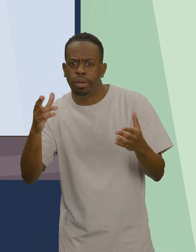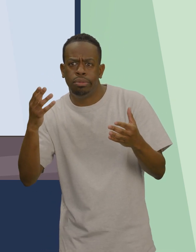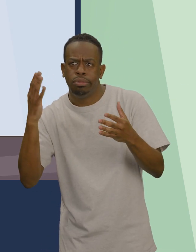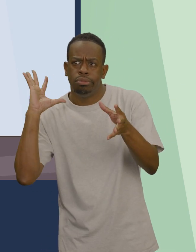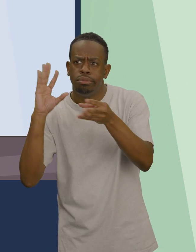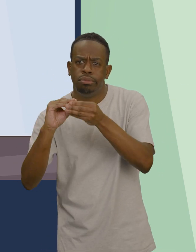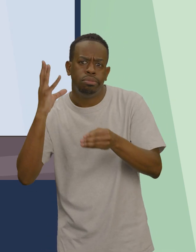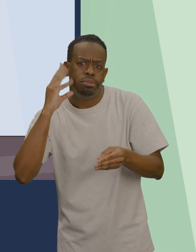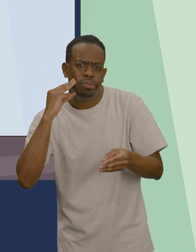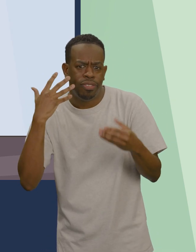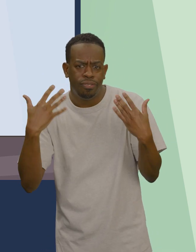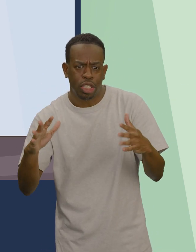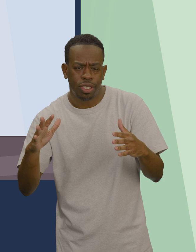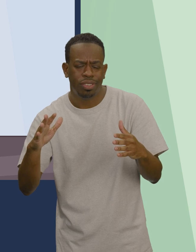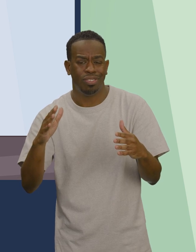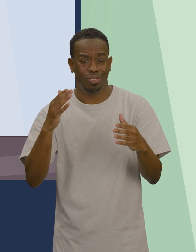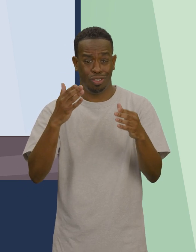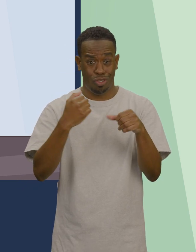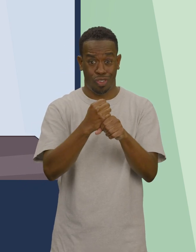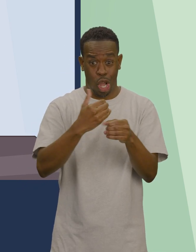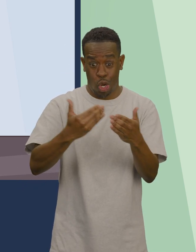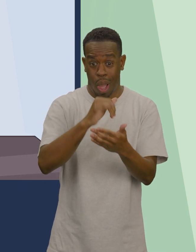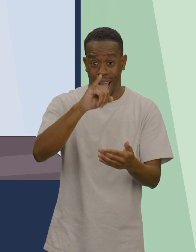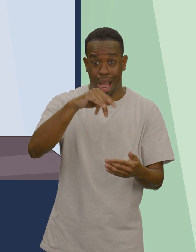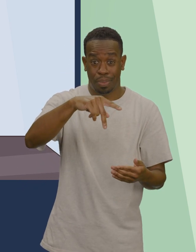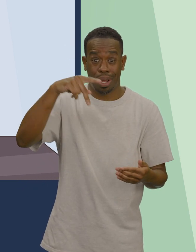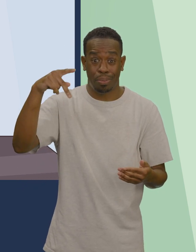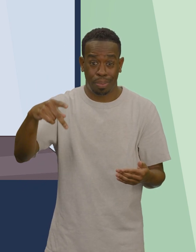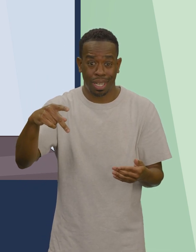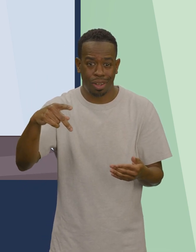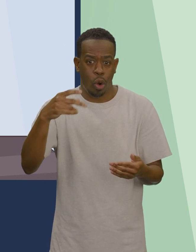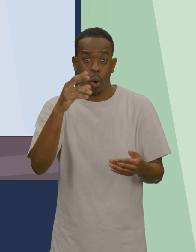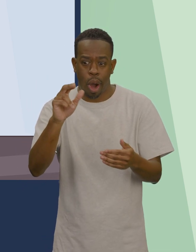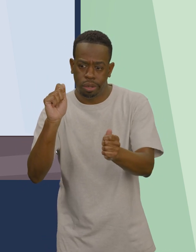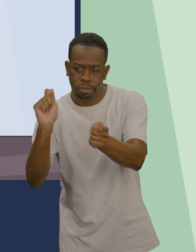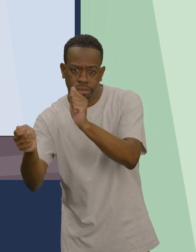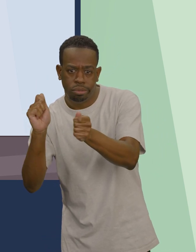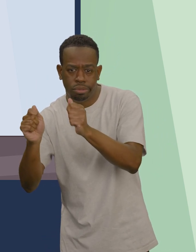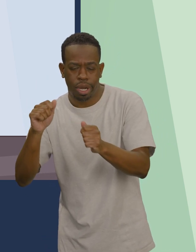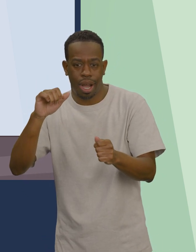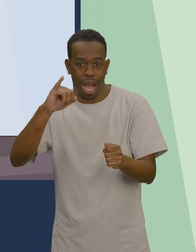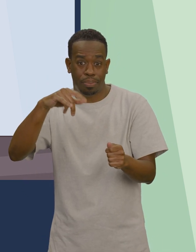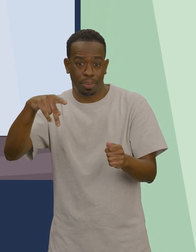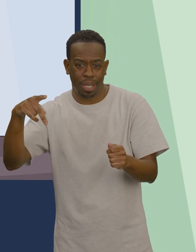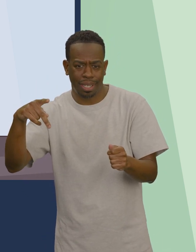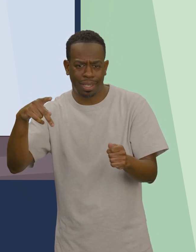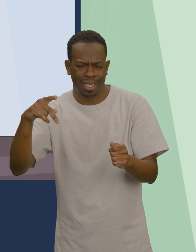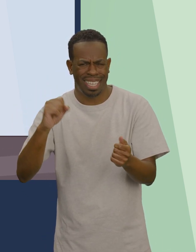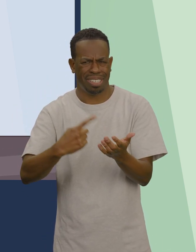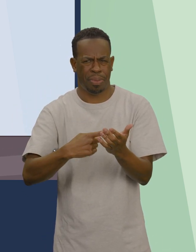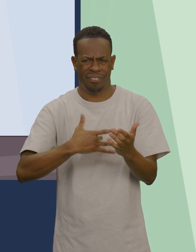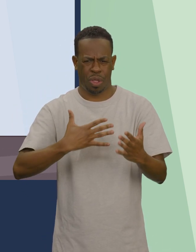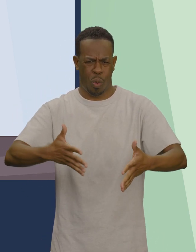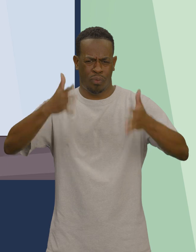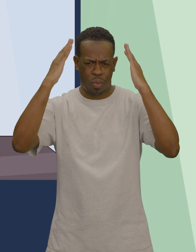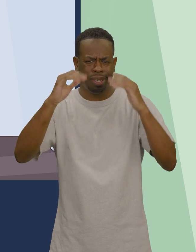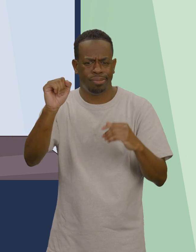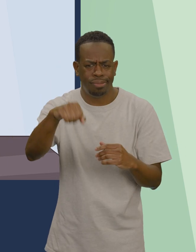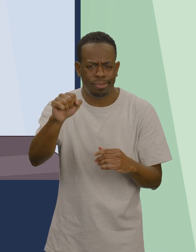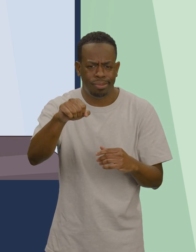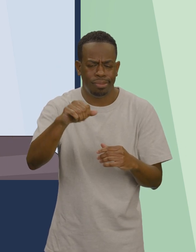or have years of experience, creating a new individual program plan or updating an existing one can sometimes